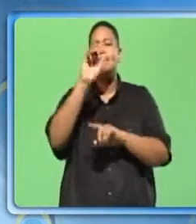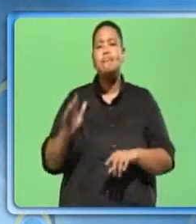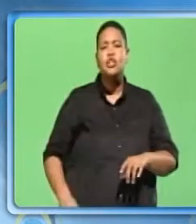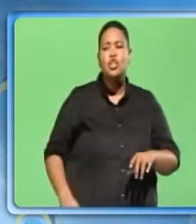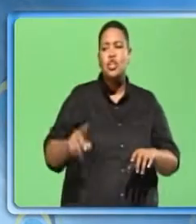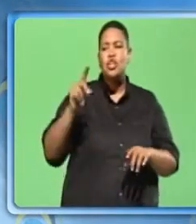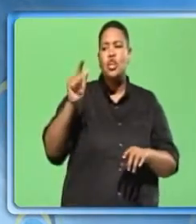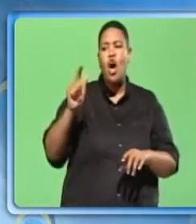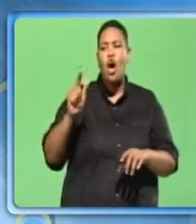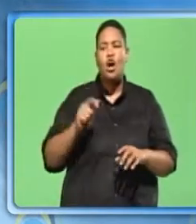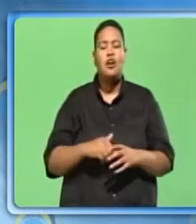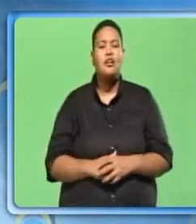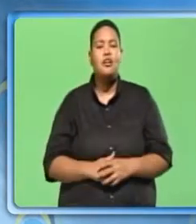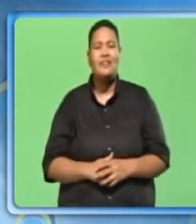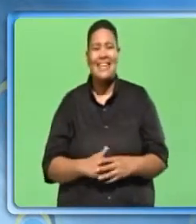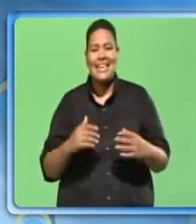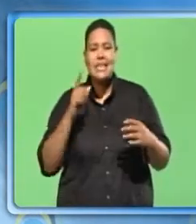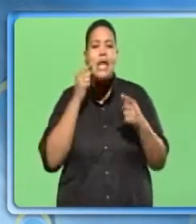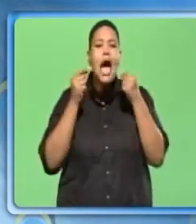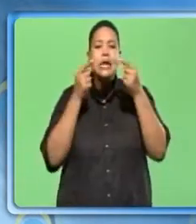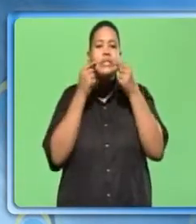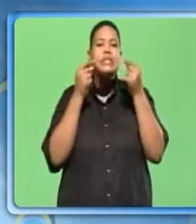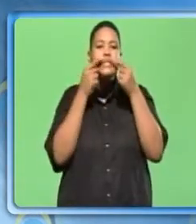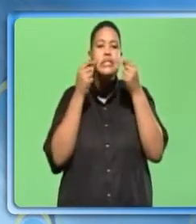dogs, cats,